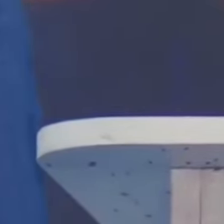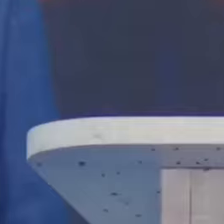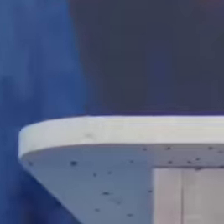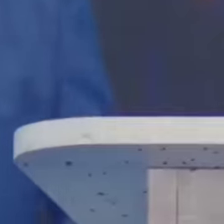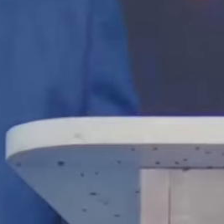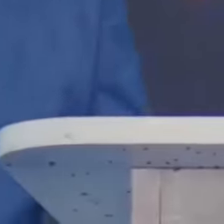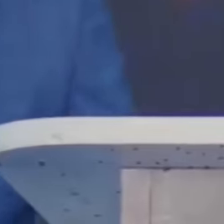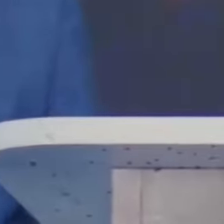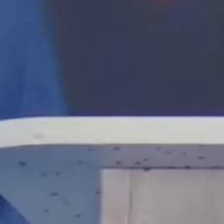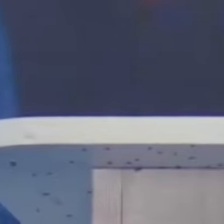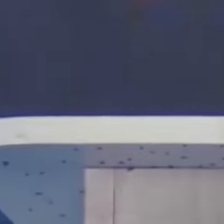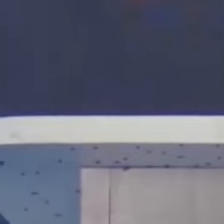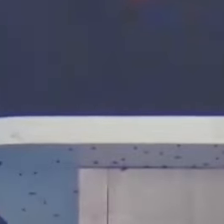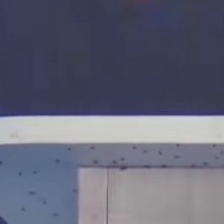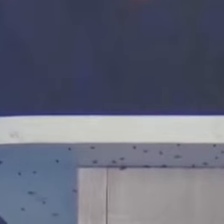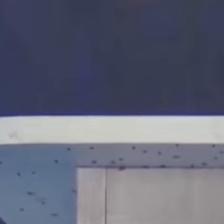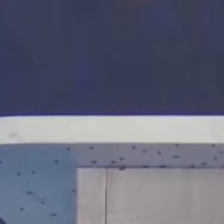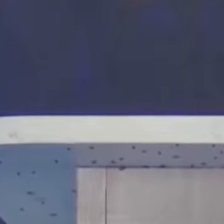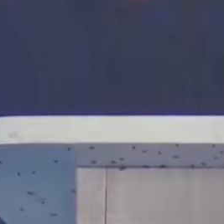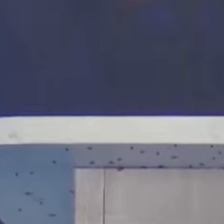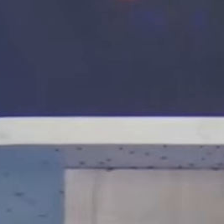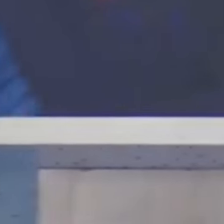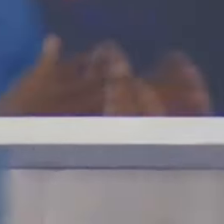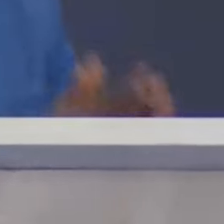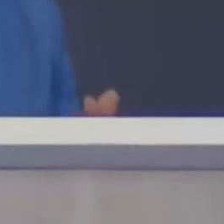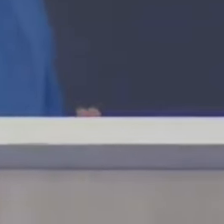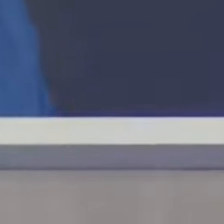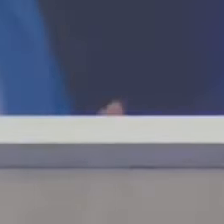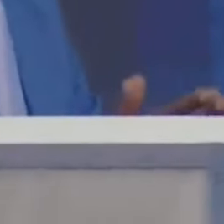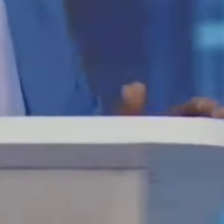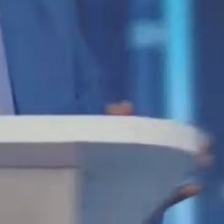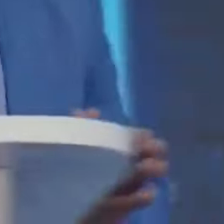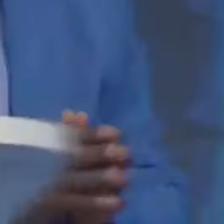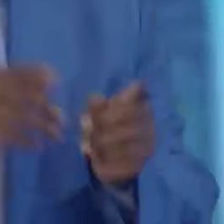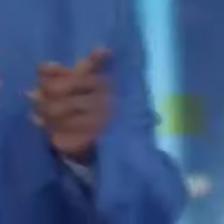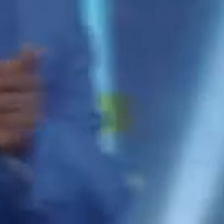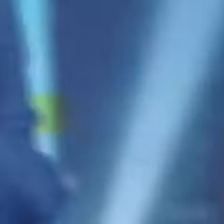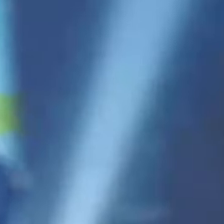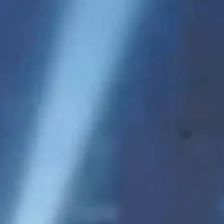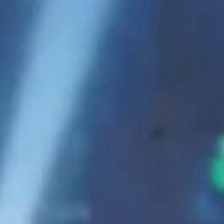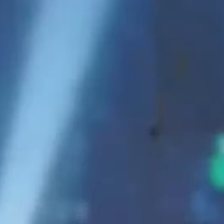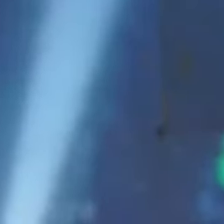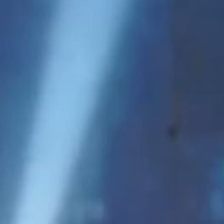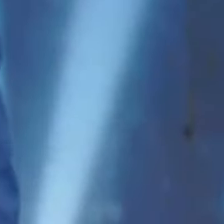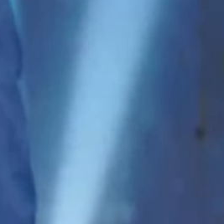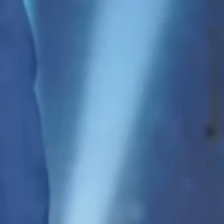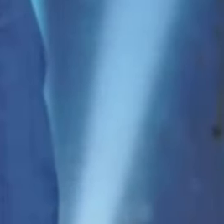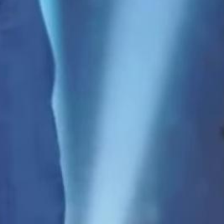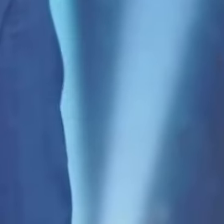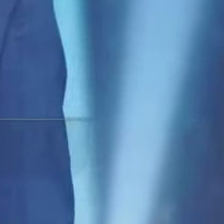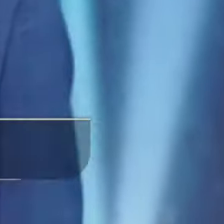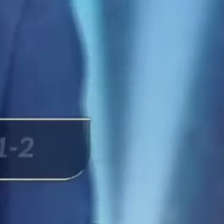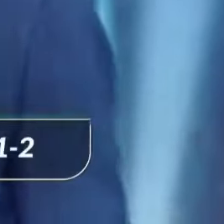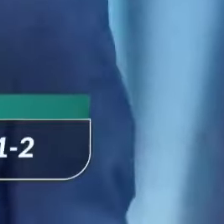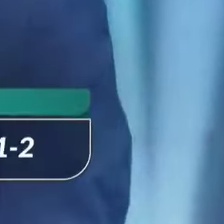life. It will happen in Jesus' name. And then guided by the